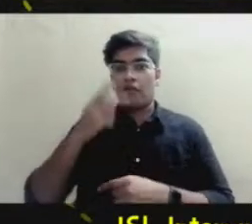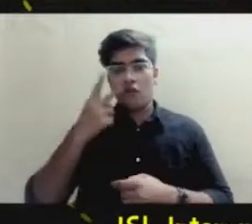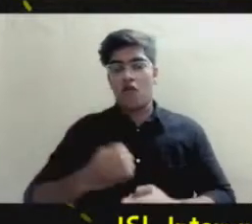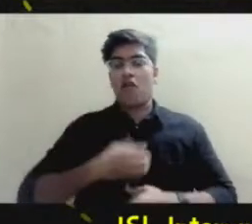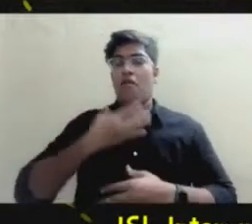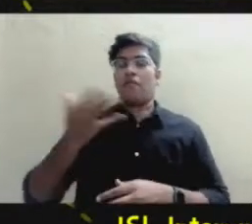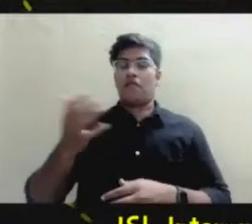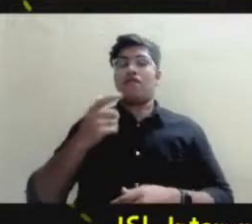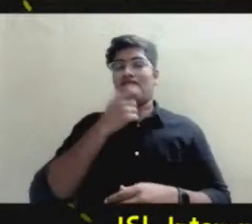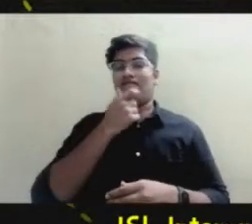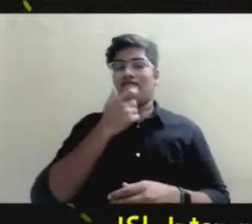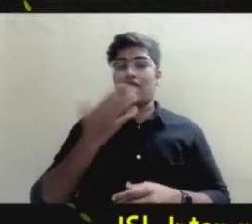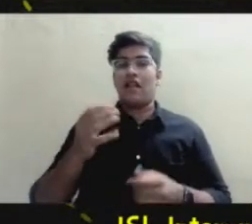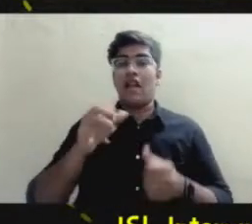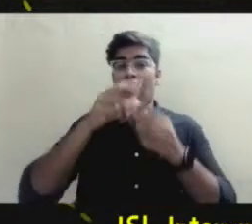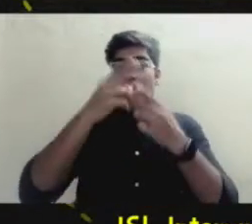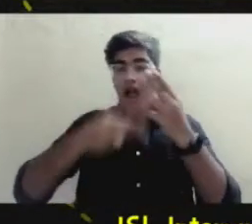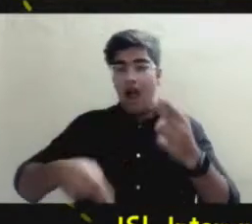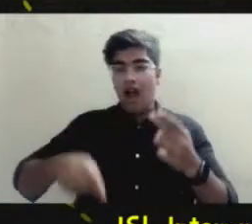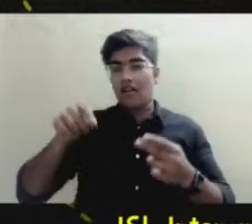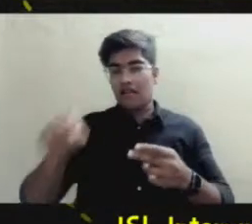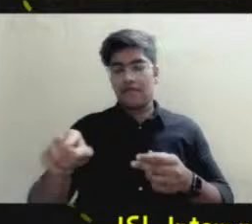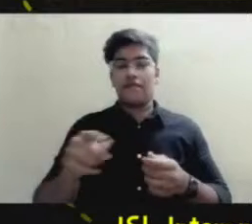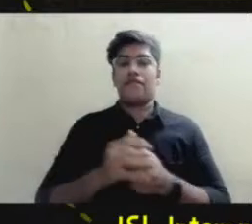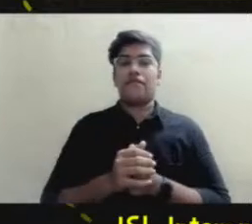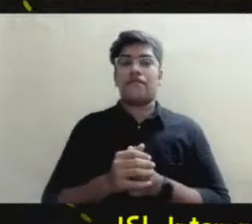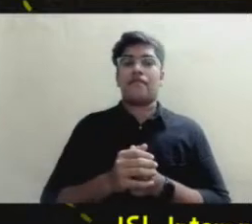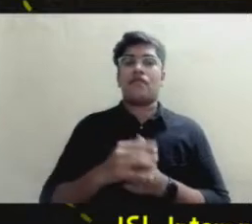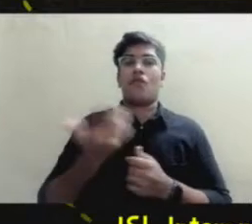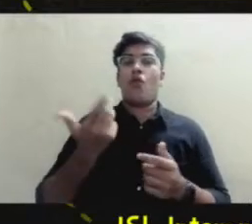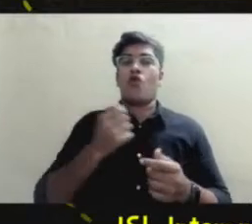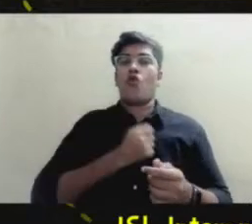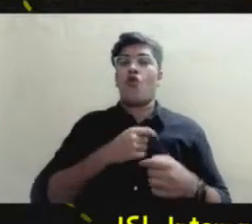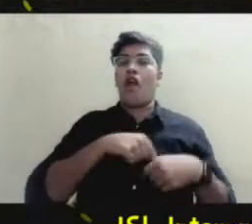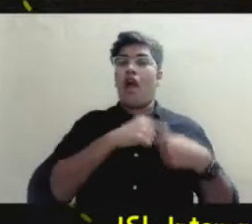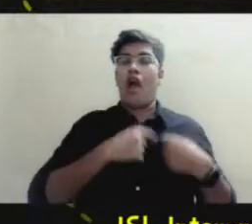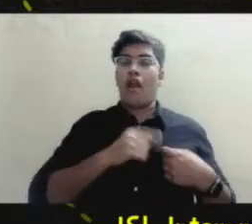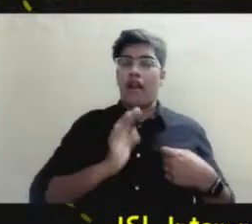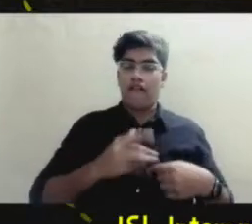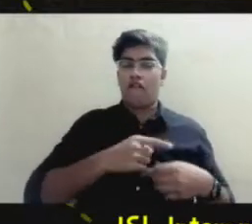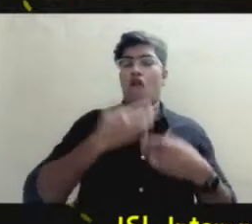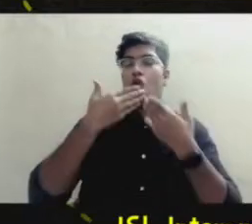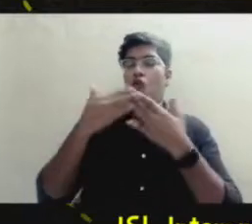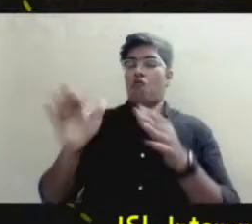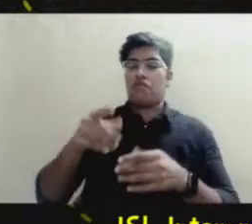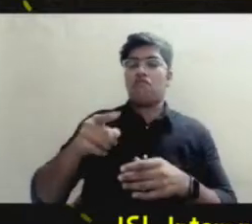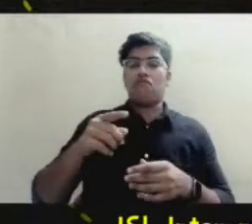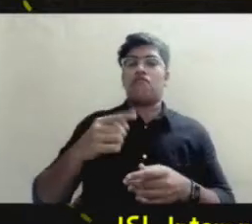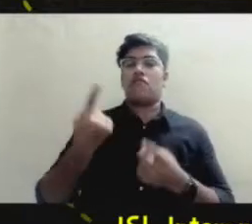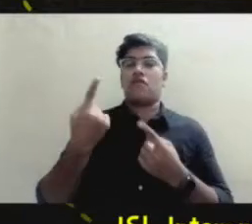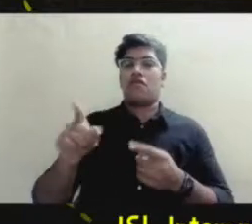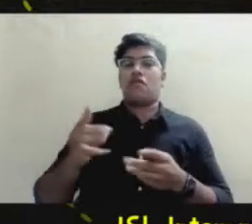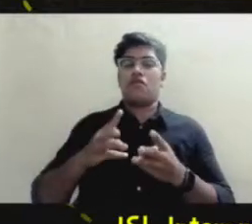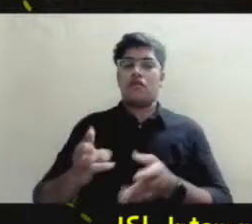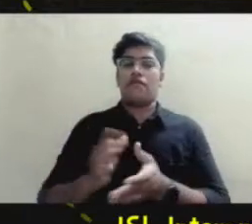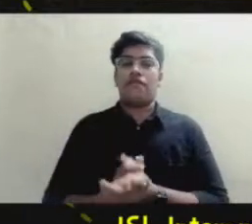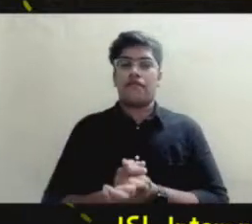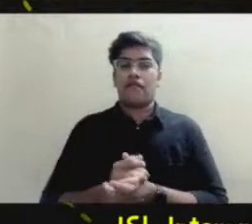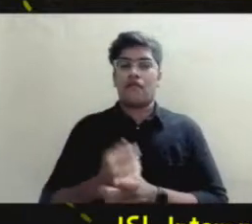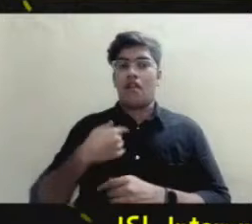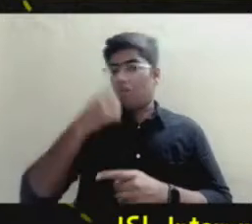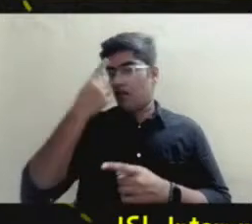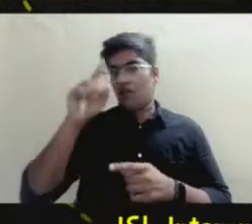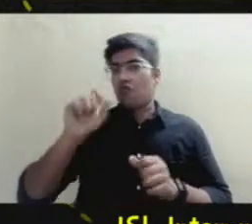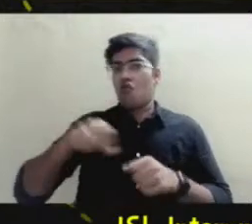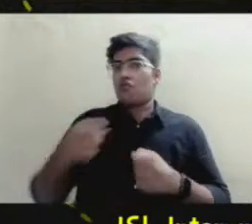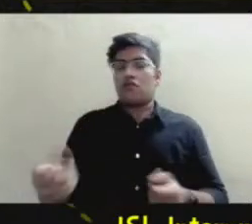about art allows us to say what's perhaps secretly in our hearts. And so, I mean, yeah, I can't imagine anybody objecting